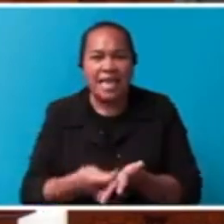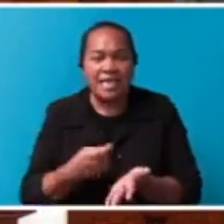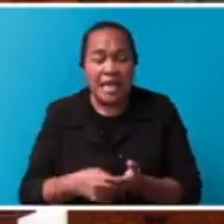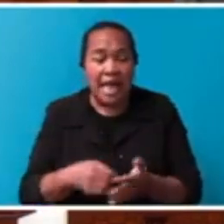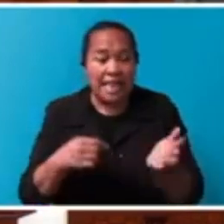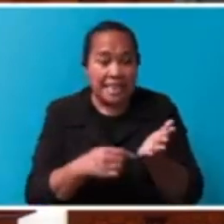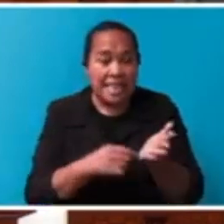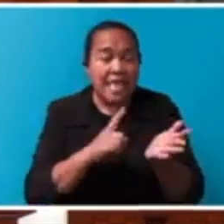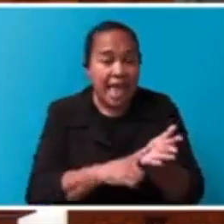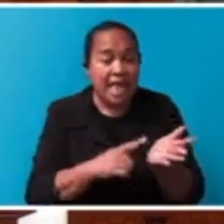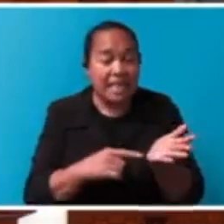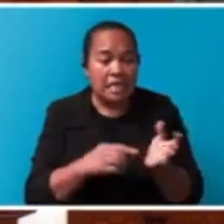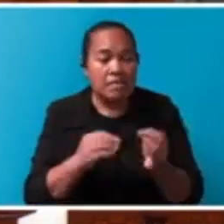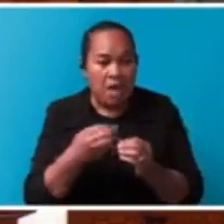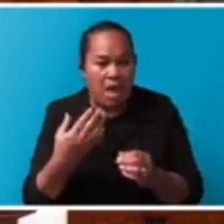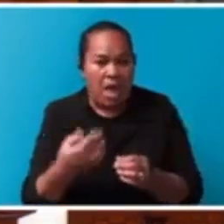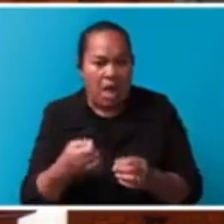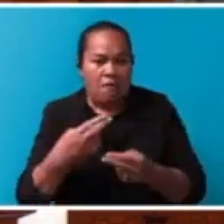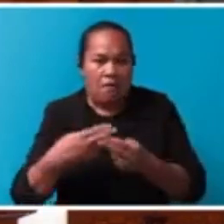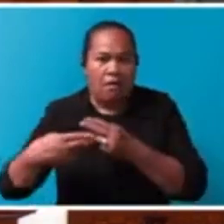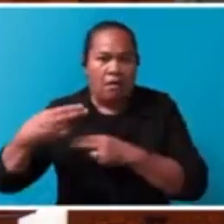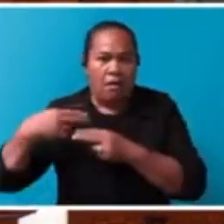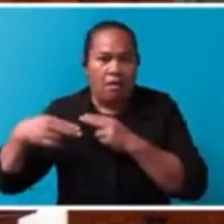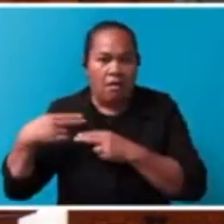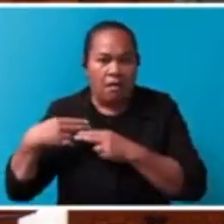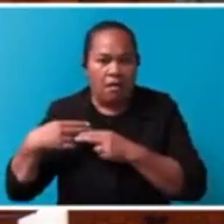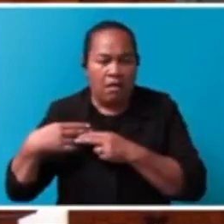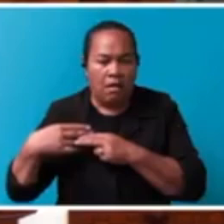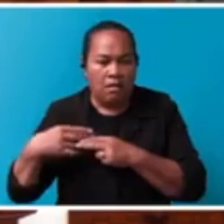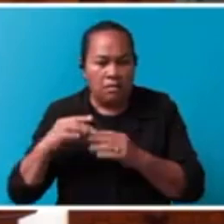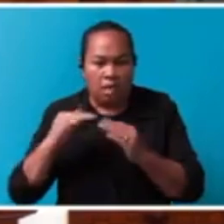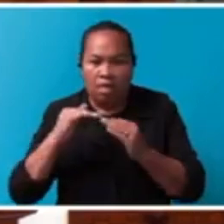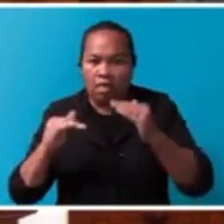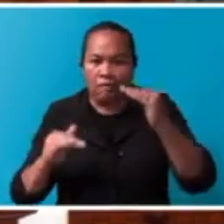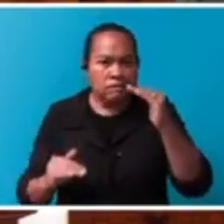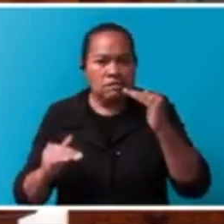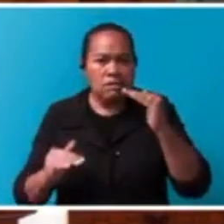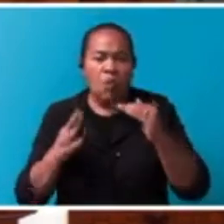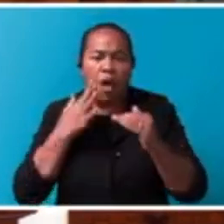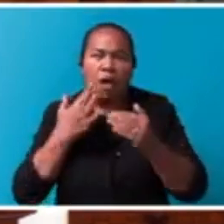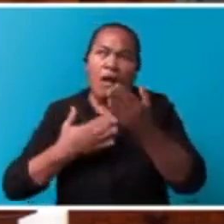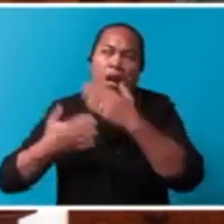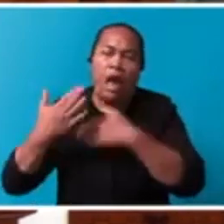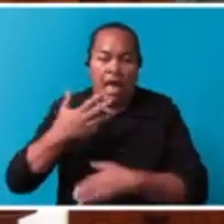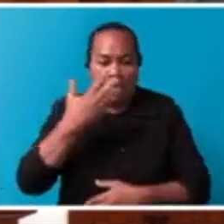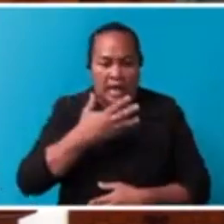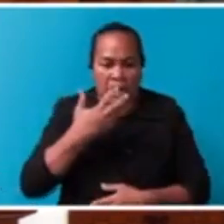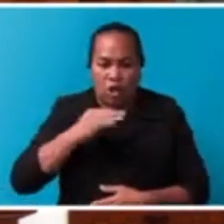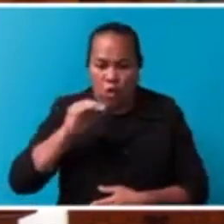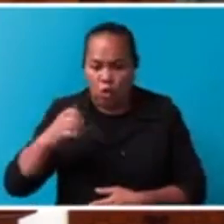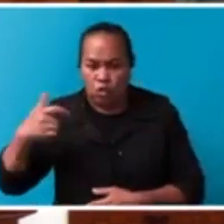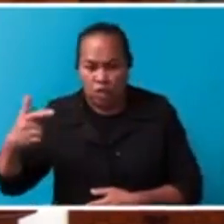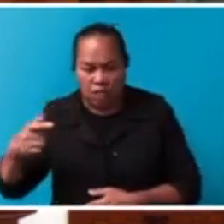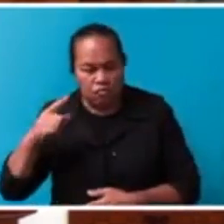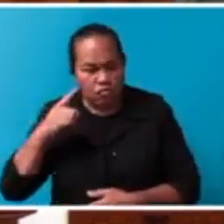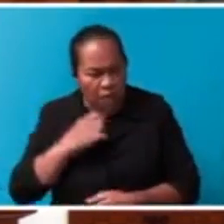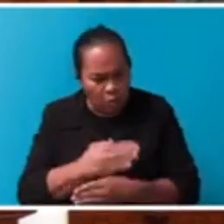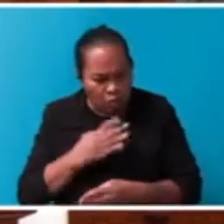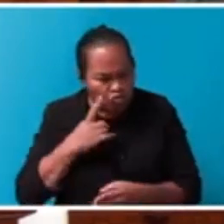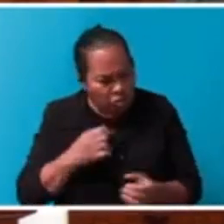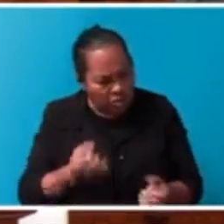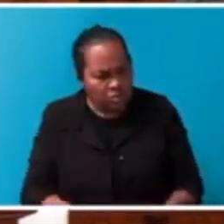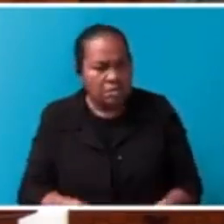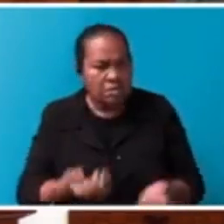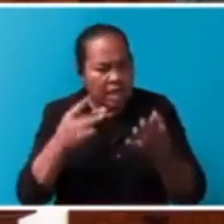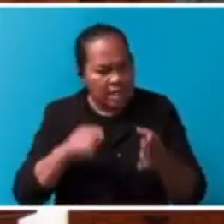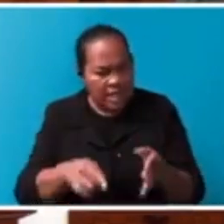TLTB is addressing this historical iniquity from 1907 by working to surrender this old